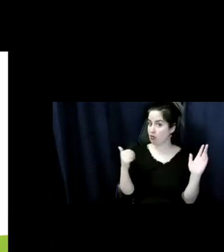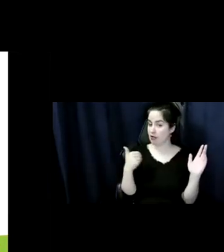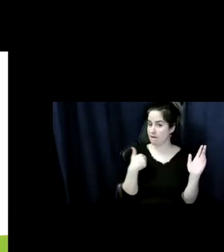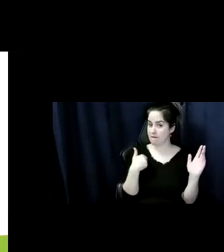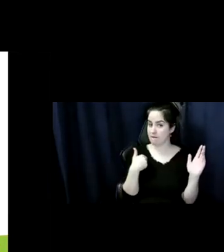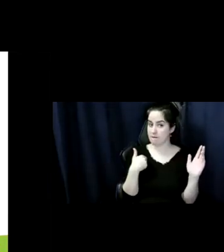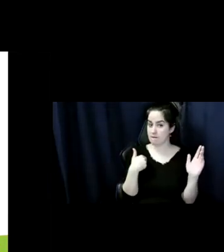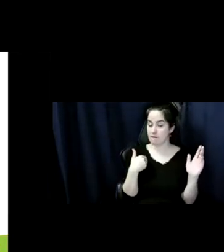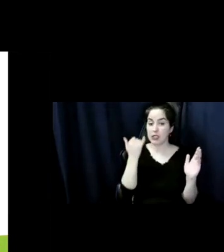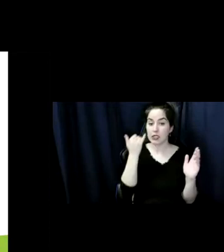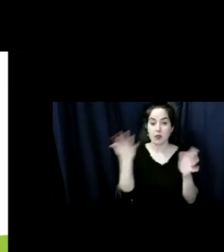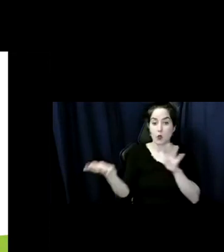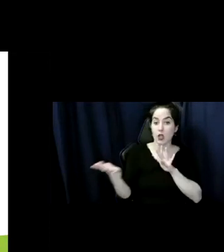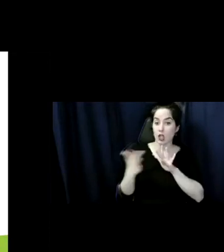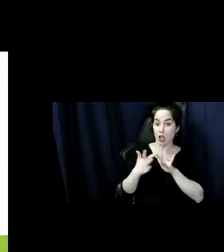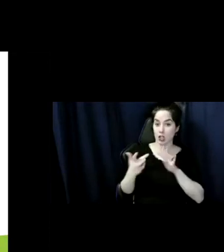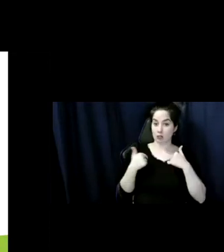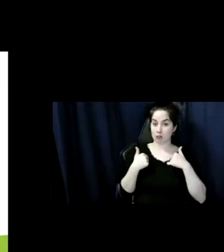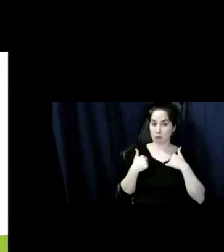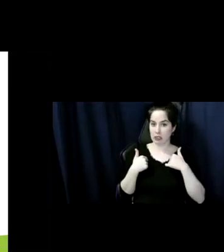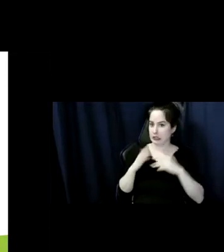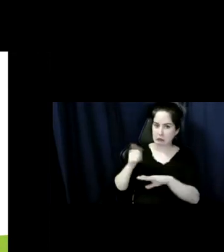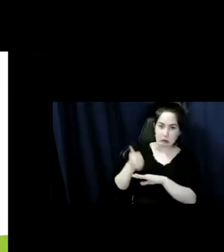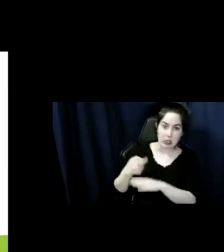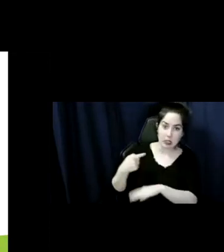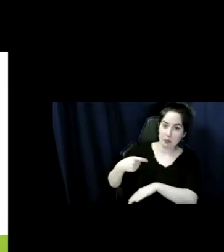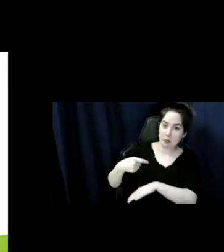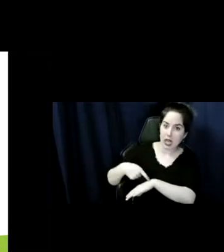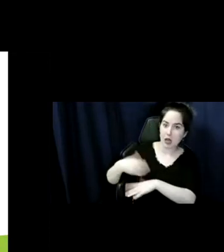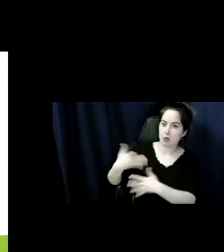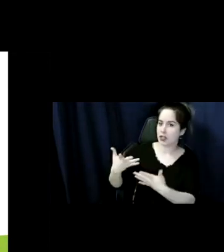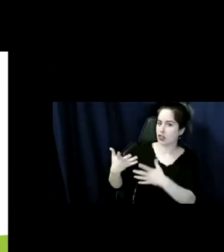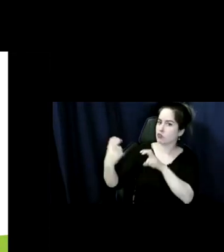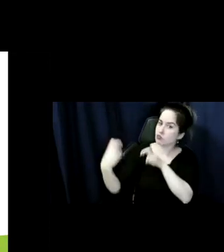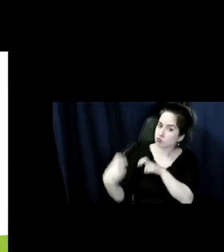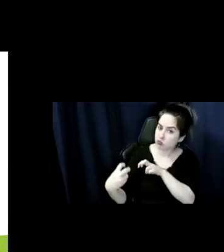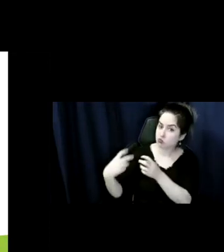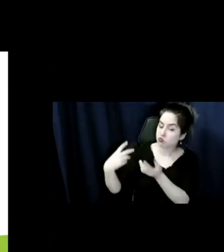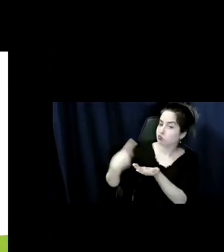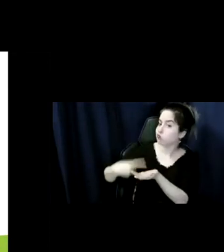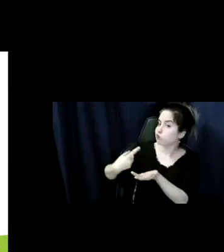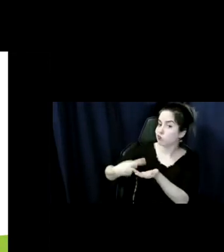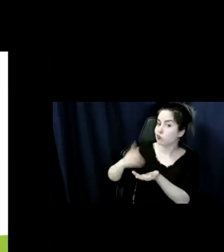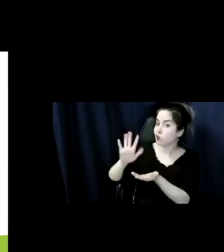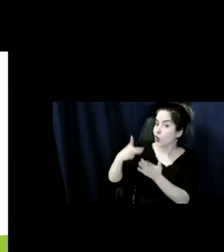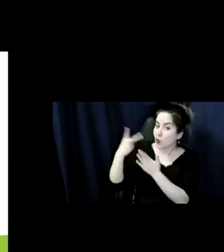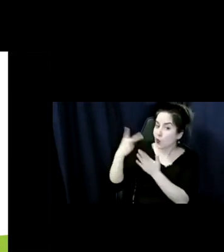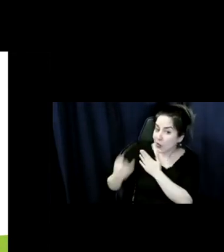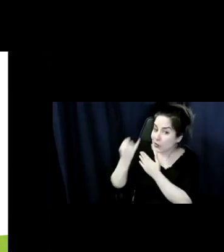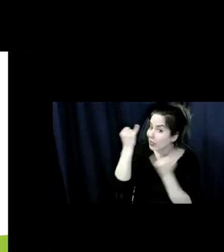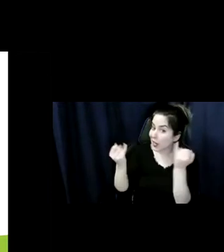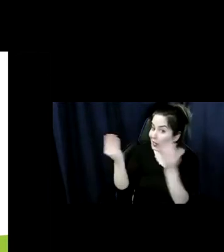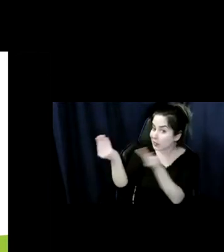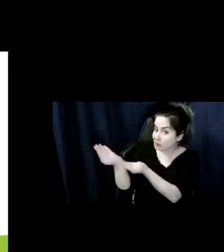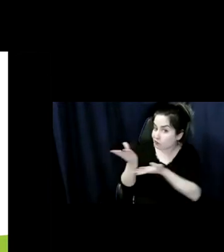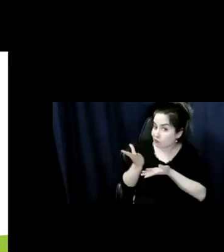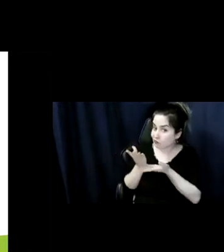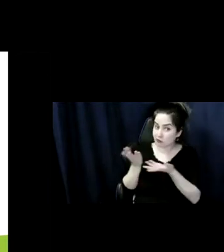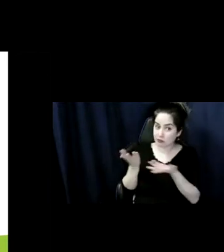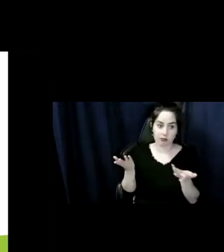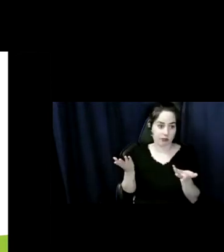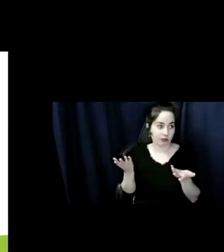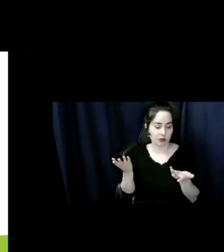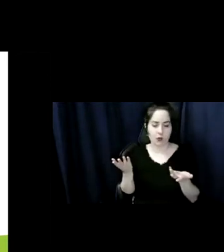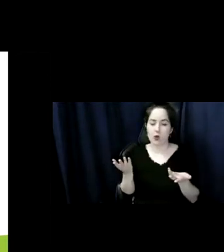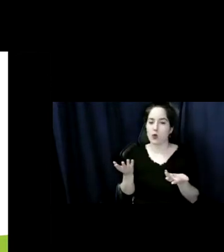me if you want to set up a time to just chat. Tell me your project idea. If you want to talk through